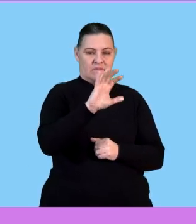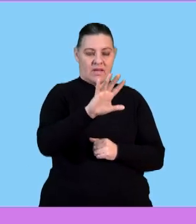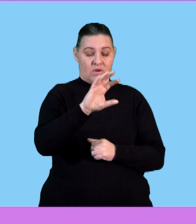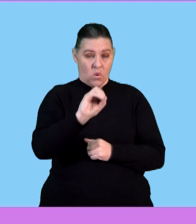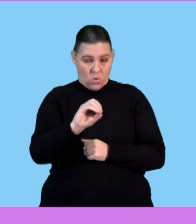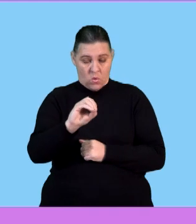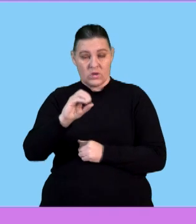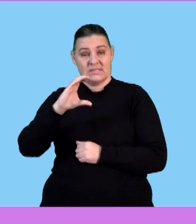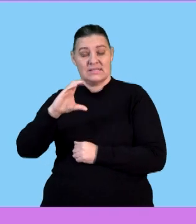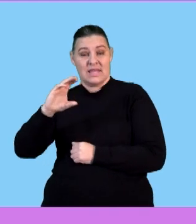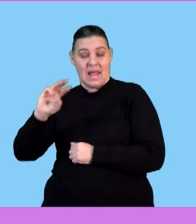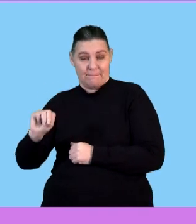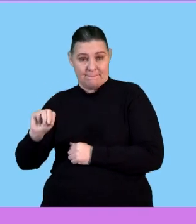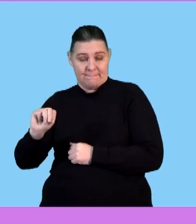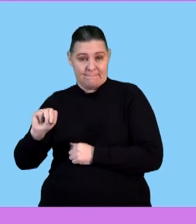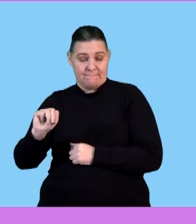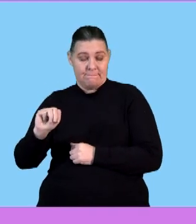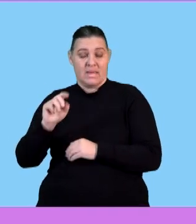3,050 centimeters.